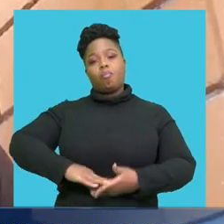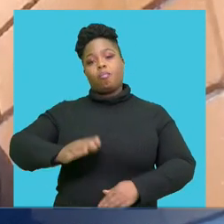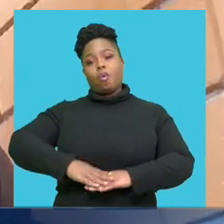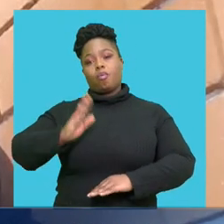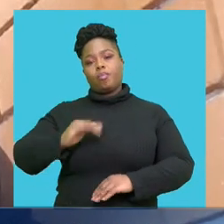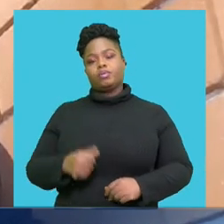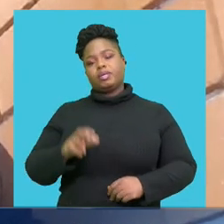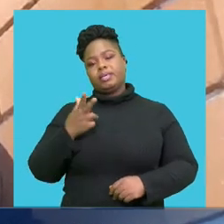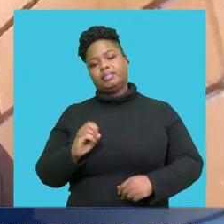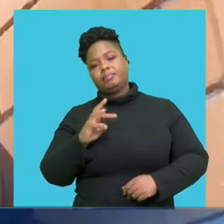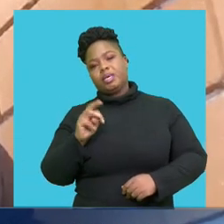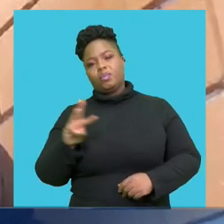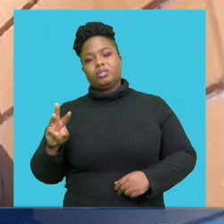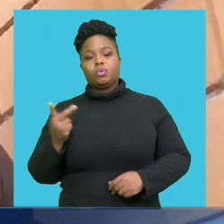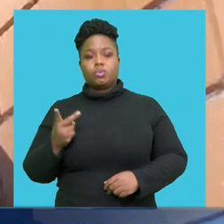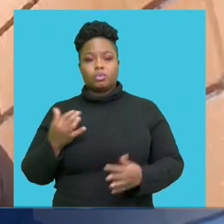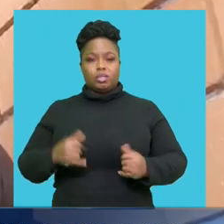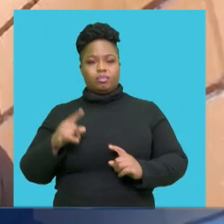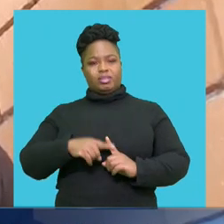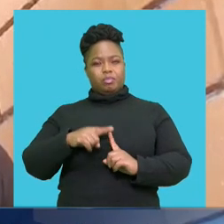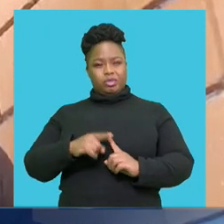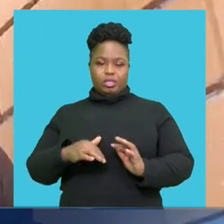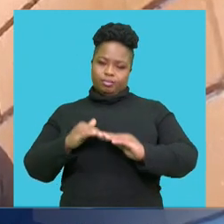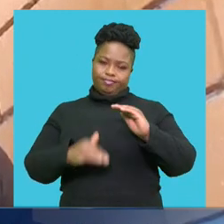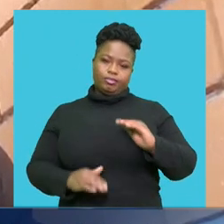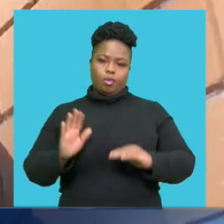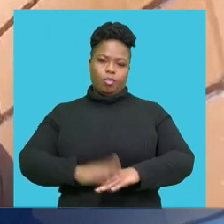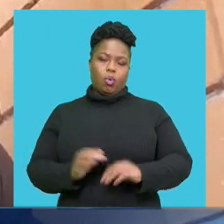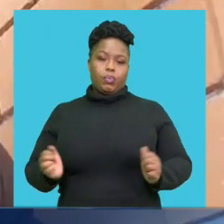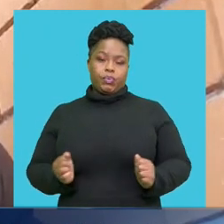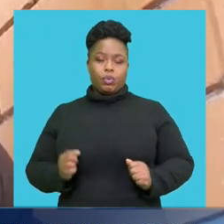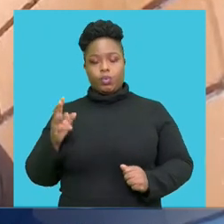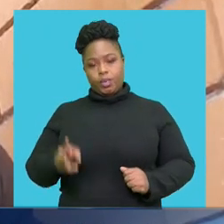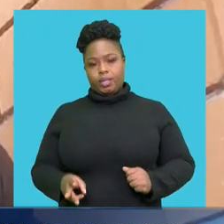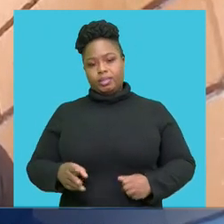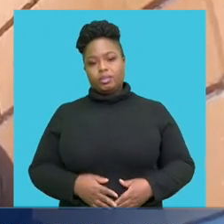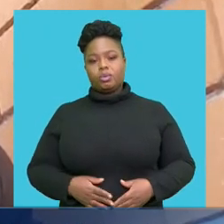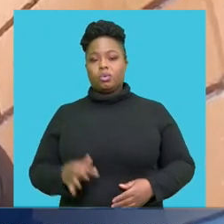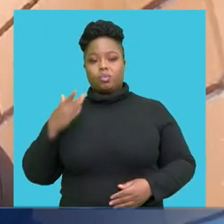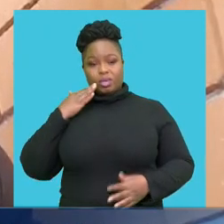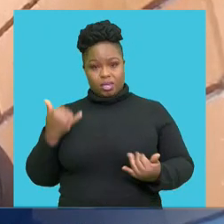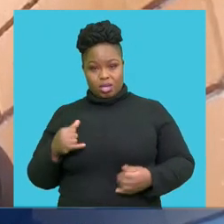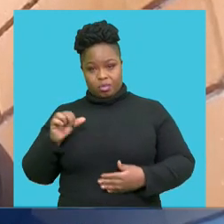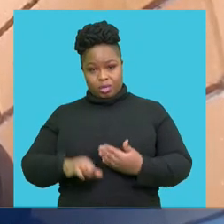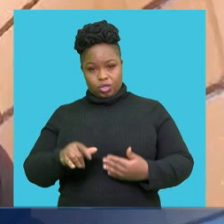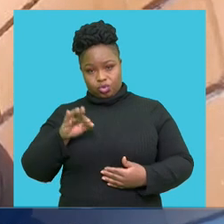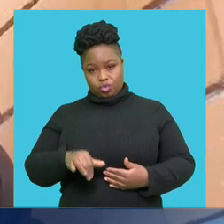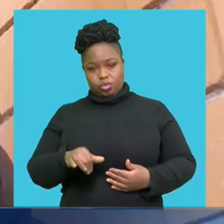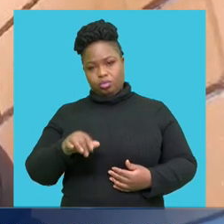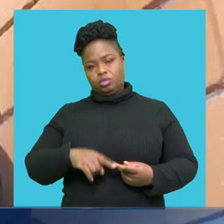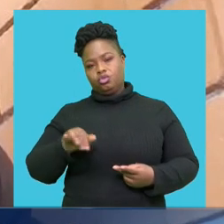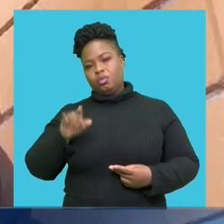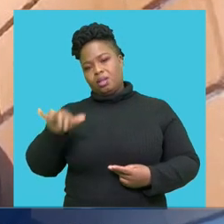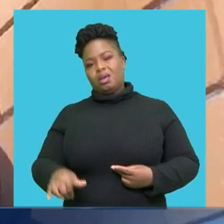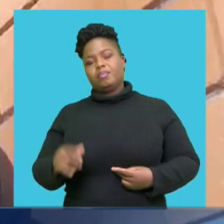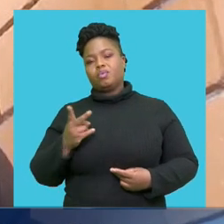to 30 megawatts. With temperatures expected to drop further even during between now June and July, the consumption